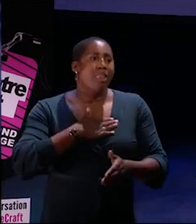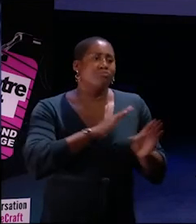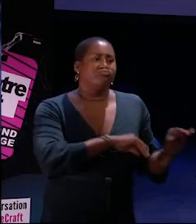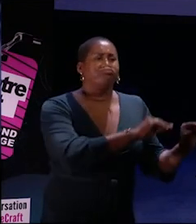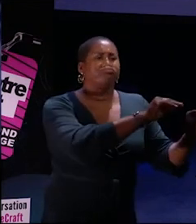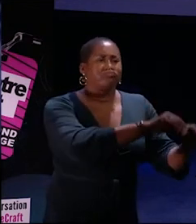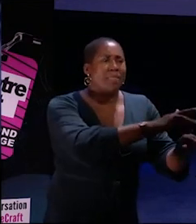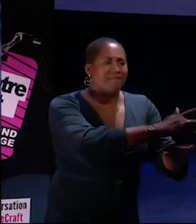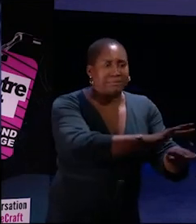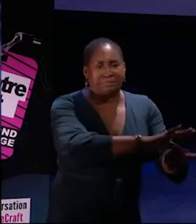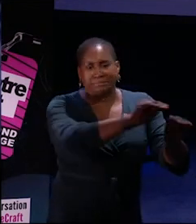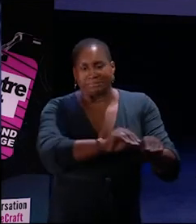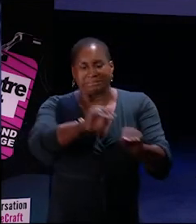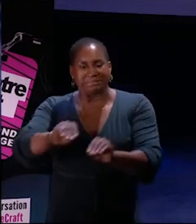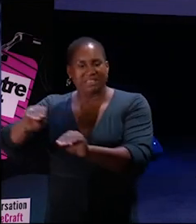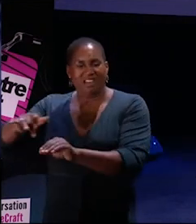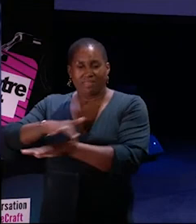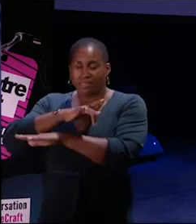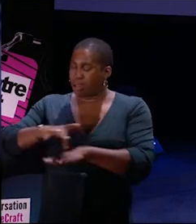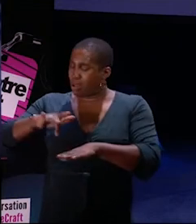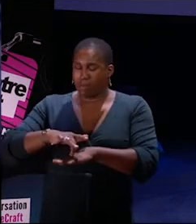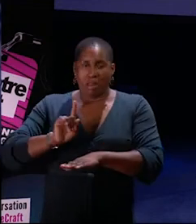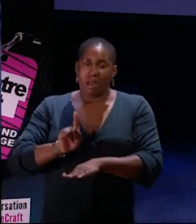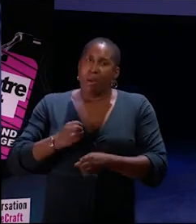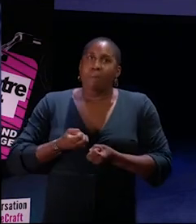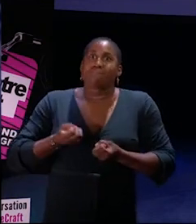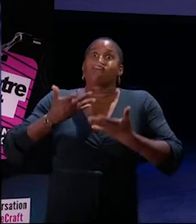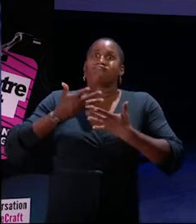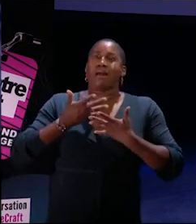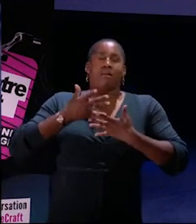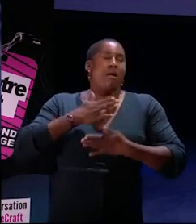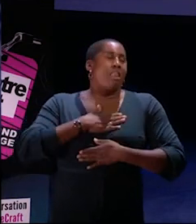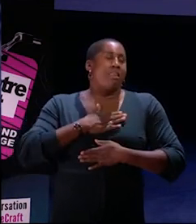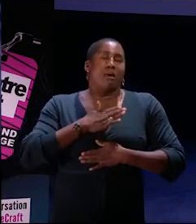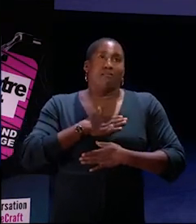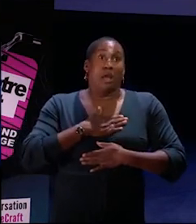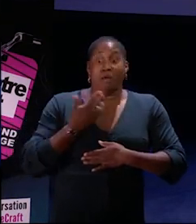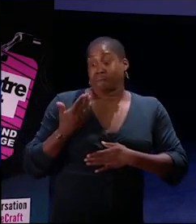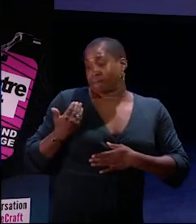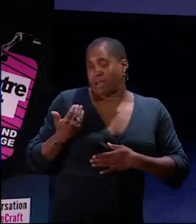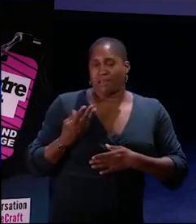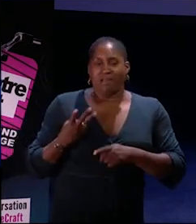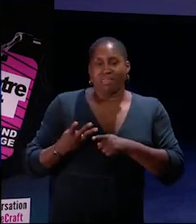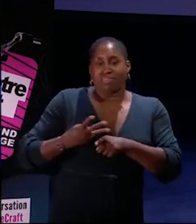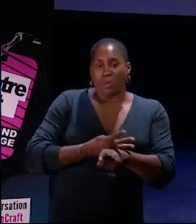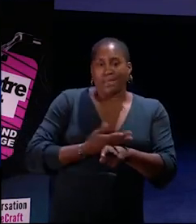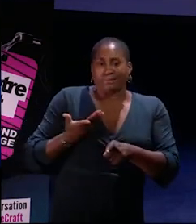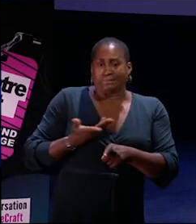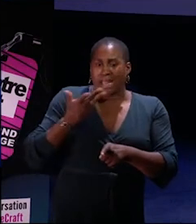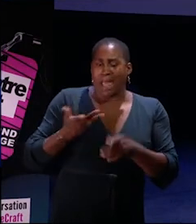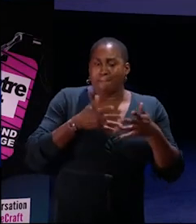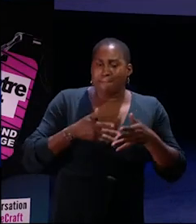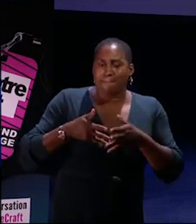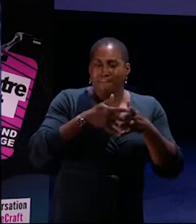to the next is really nice. I love that freedom, and I just spent 3 weeks in the US as well, so I really enjoy that.